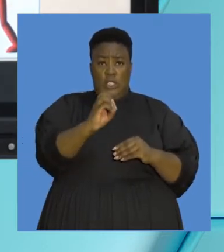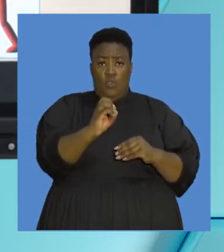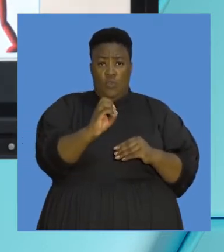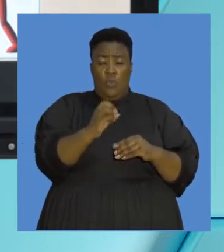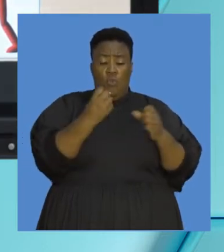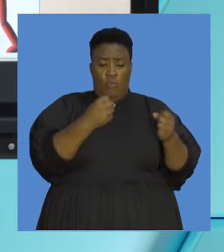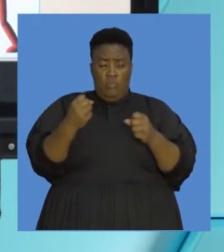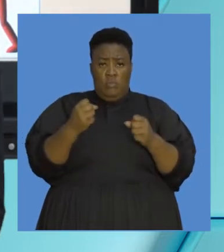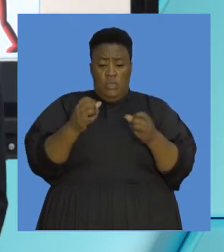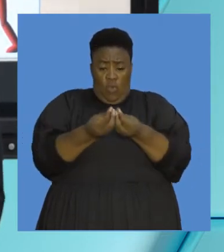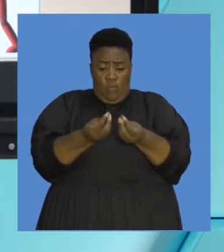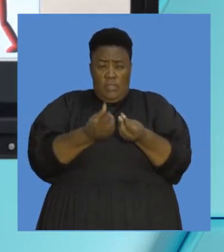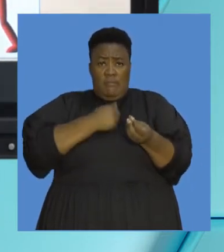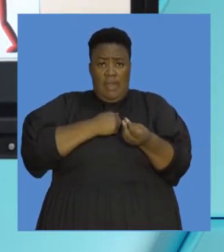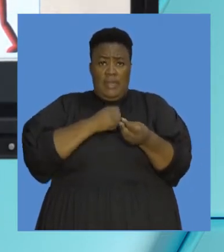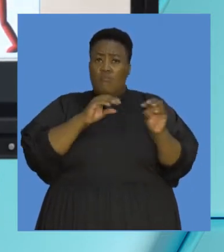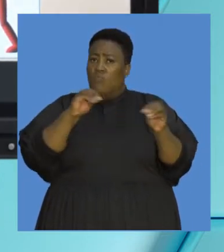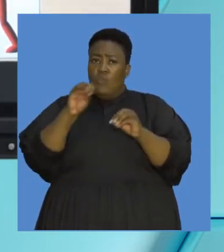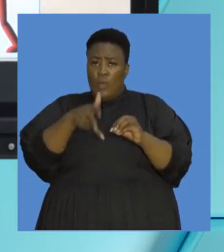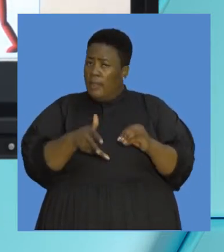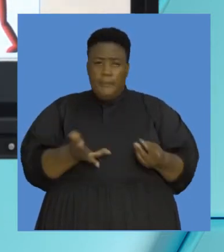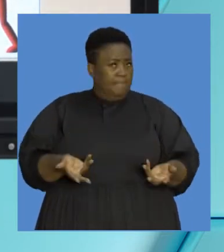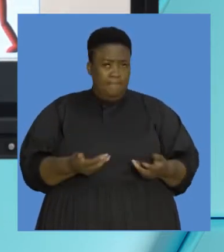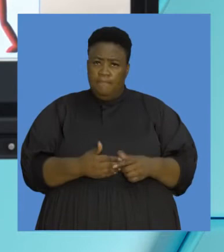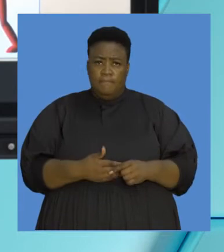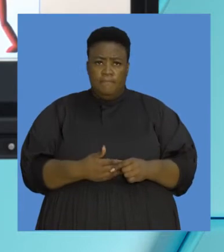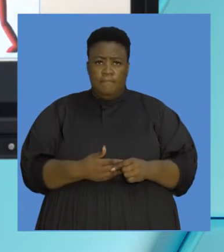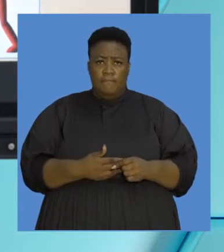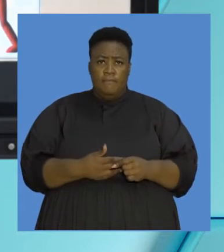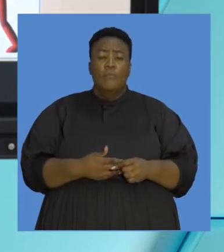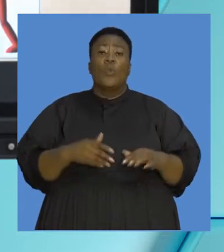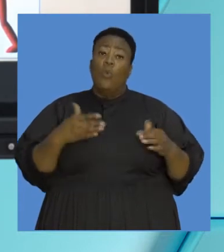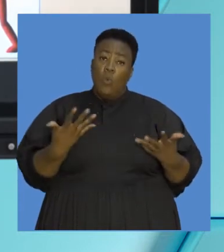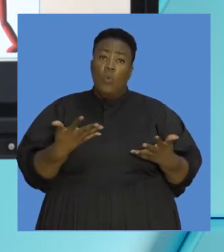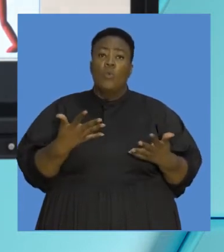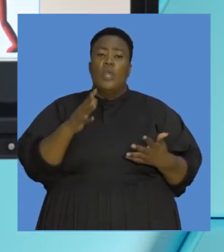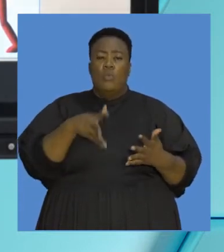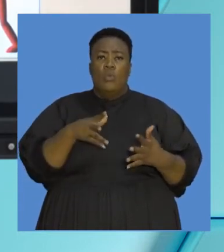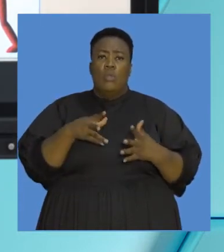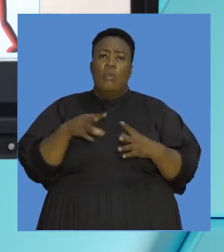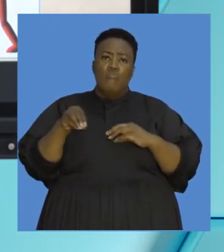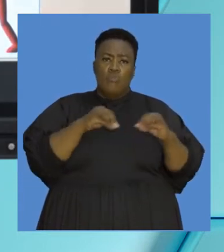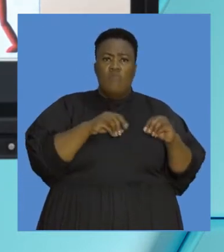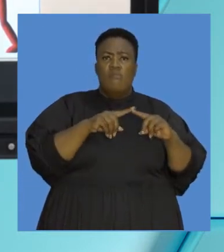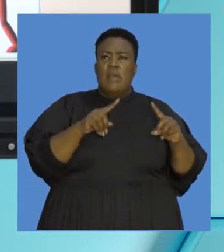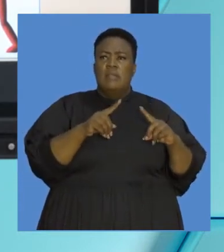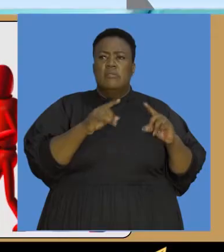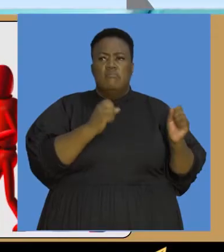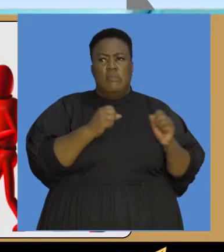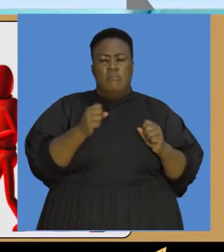my object will stay stationary, or it'll move at constant velocity. Okay, so now